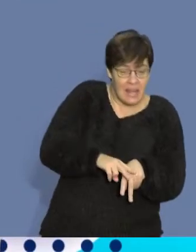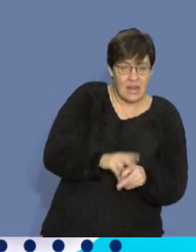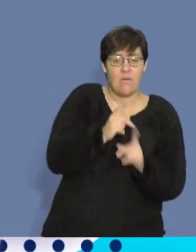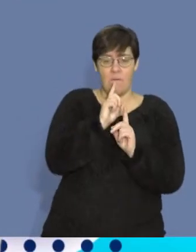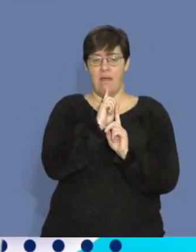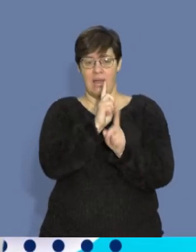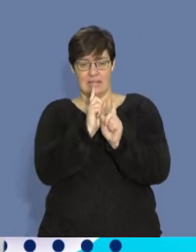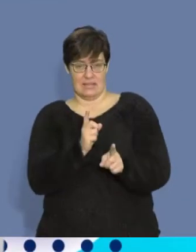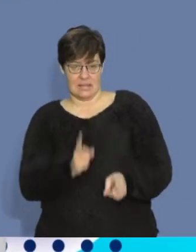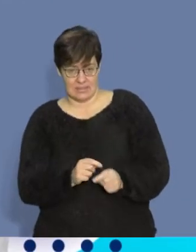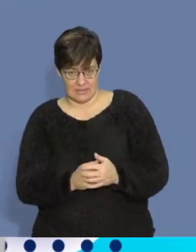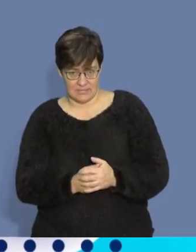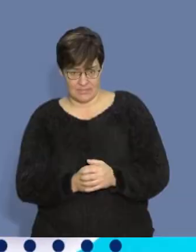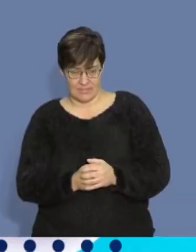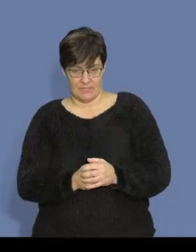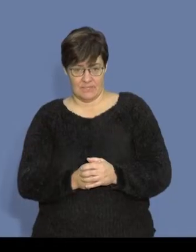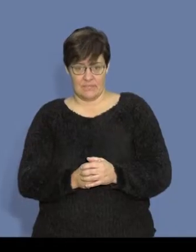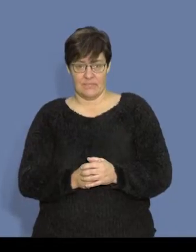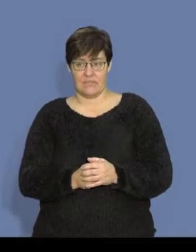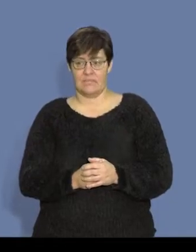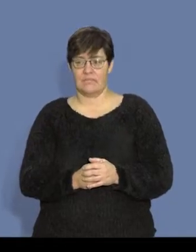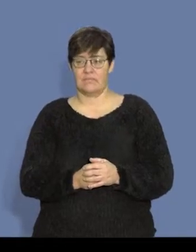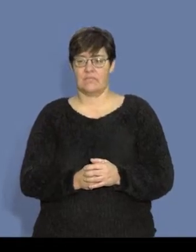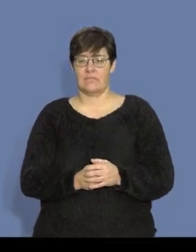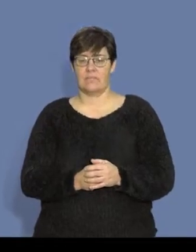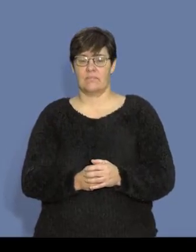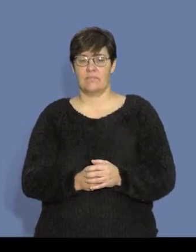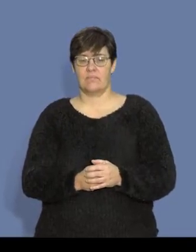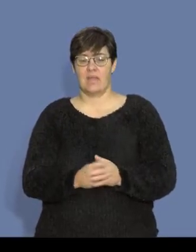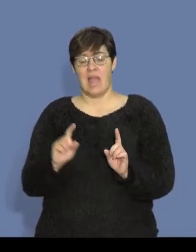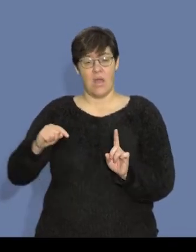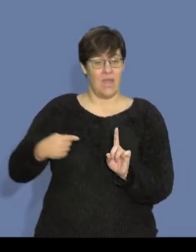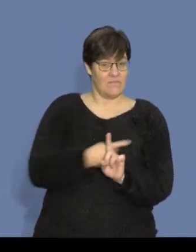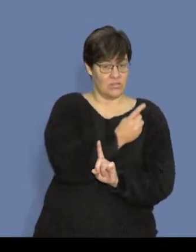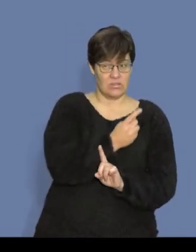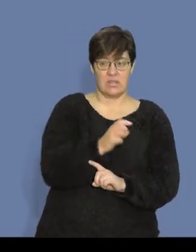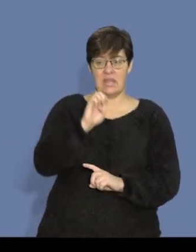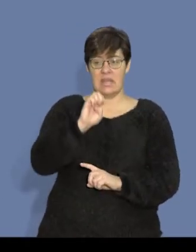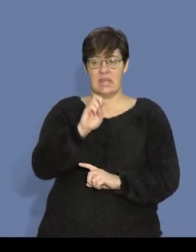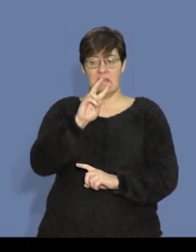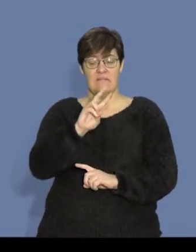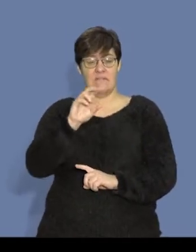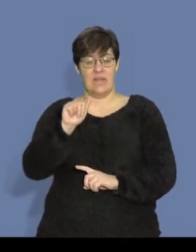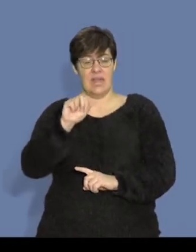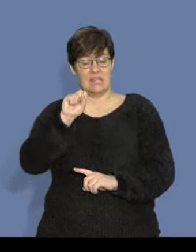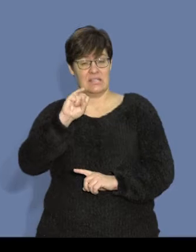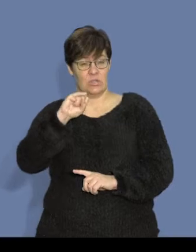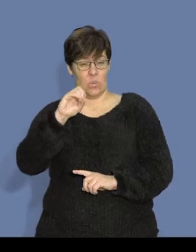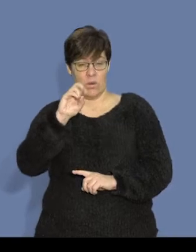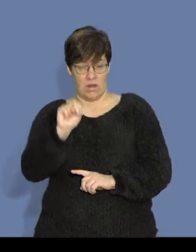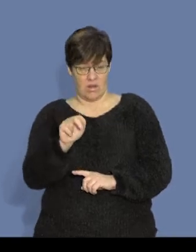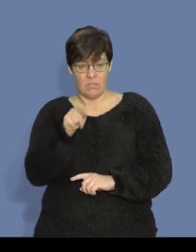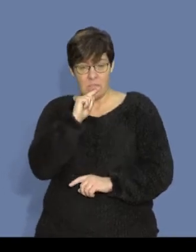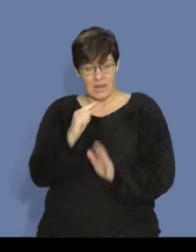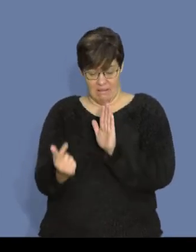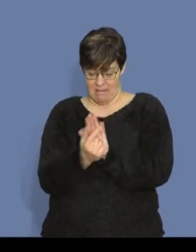actual question. Number one, evasion. You know that this clearly is